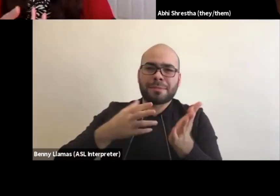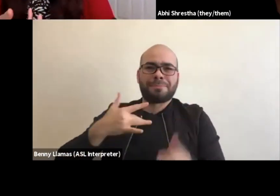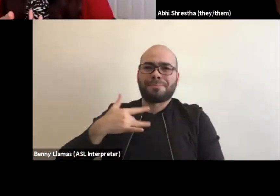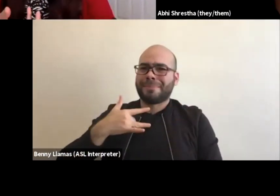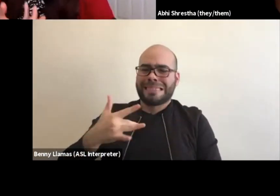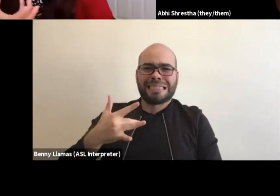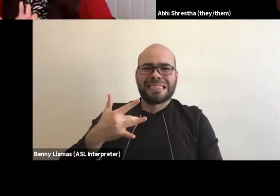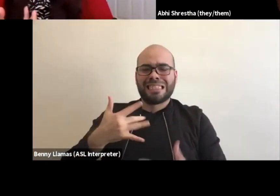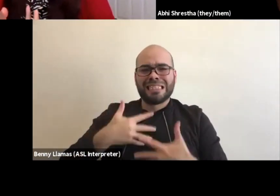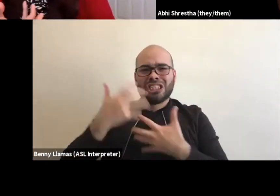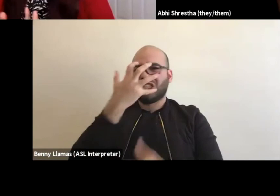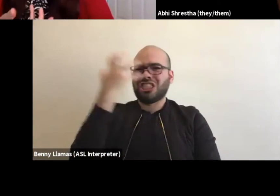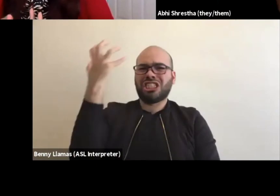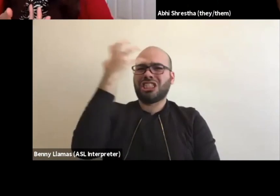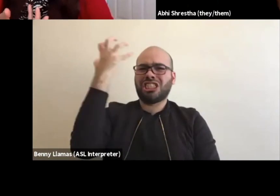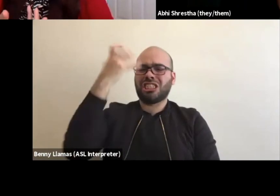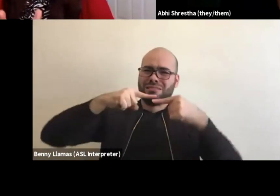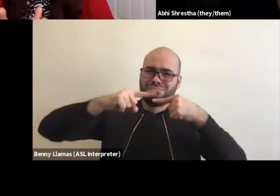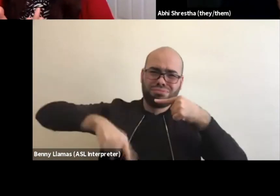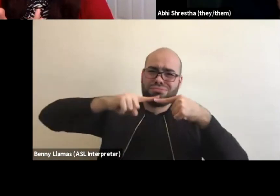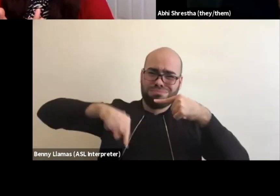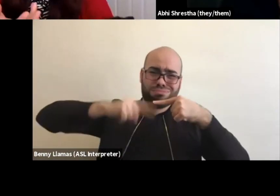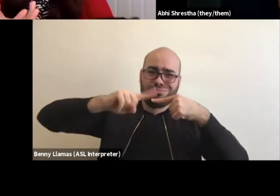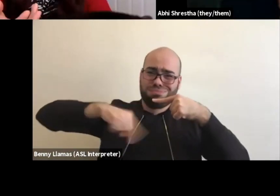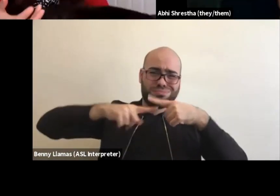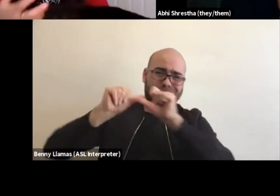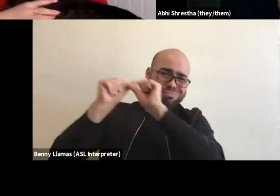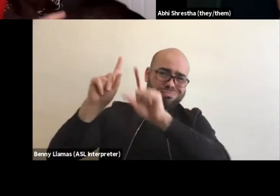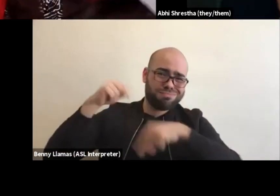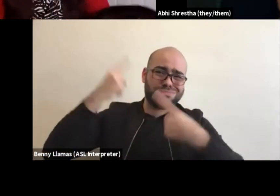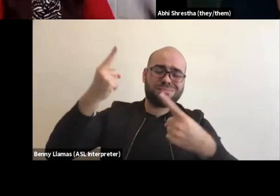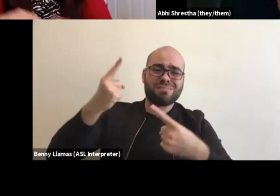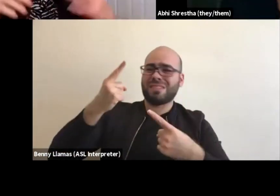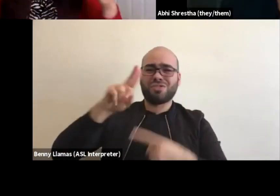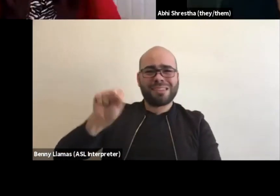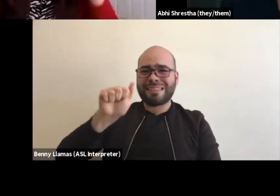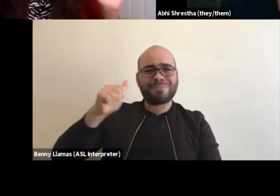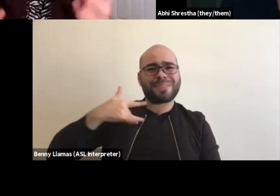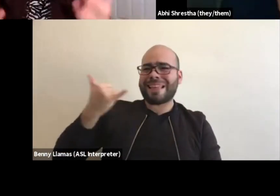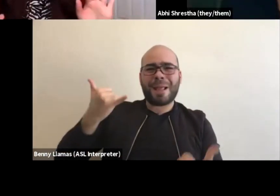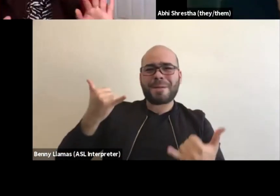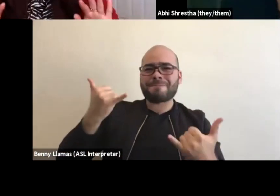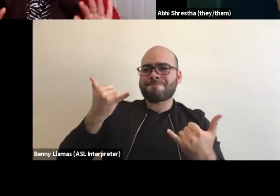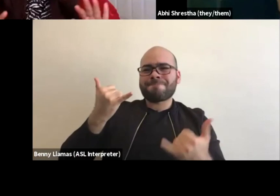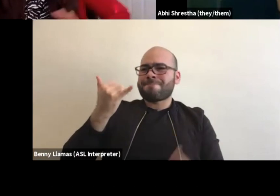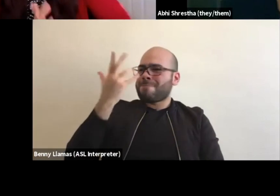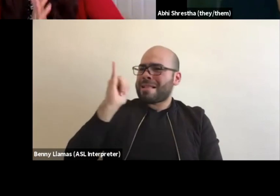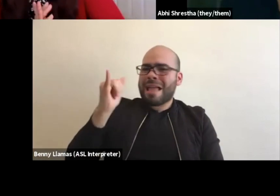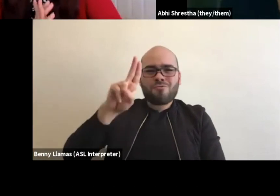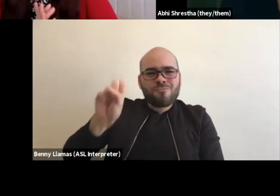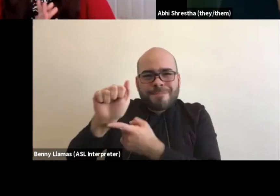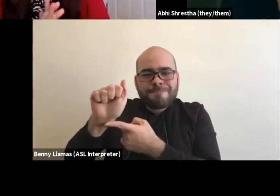rage about our country right now. I'm just overwhelmed by